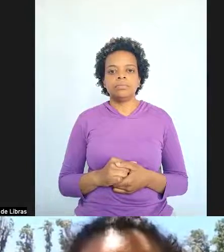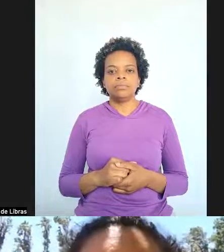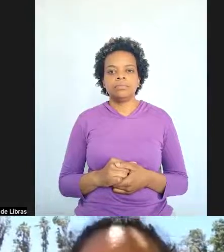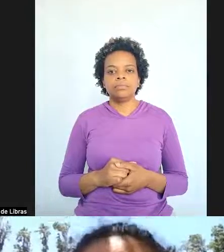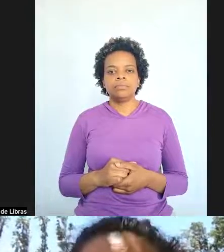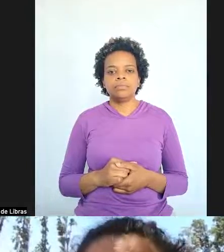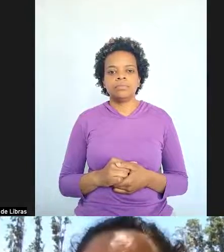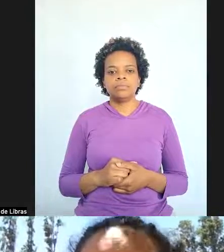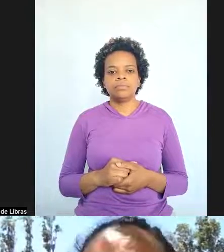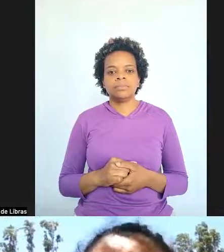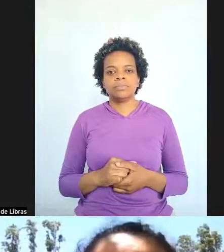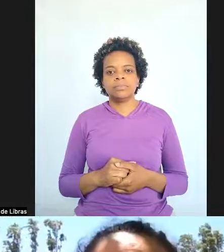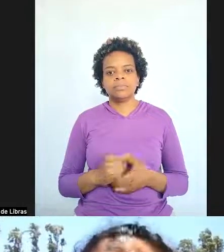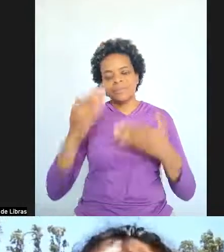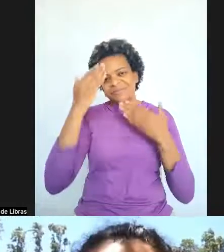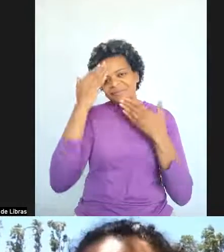Thank you, Maíra.